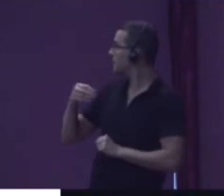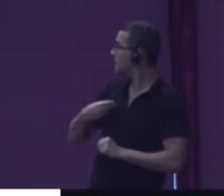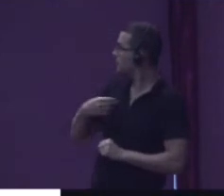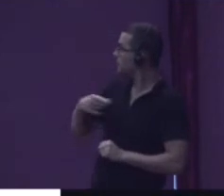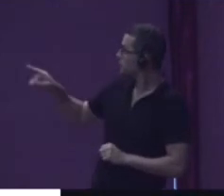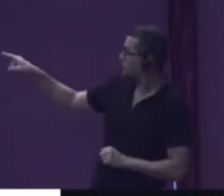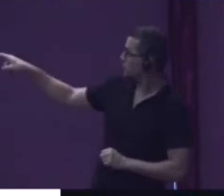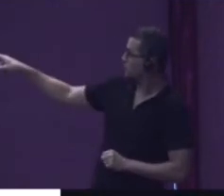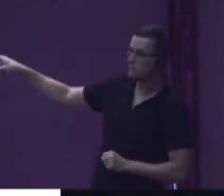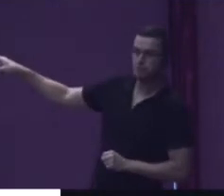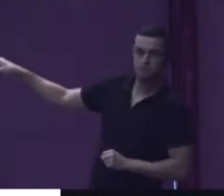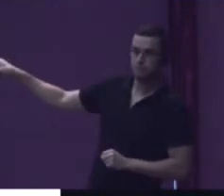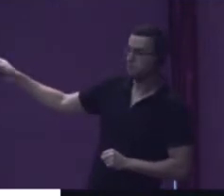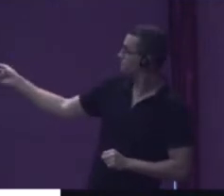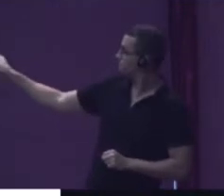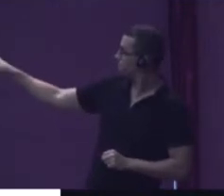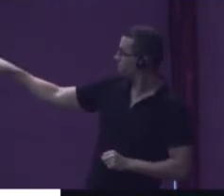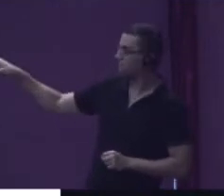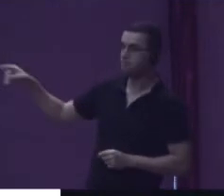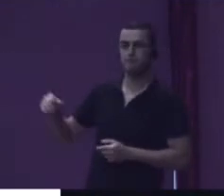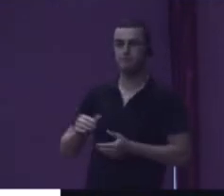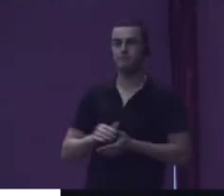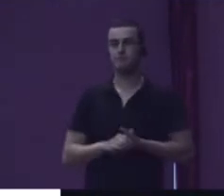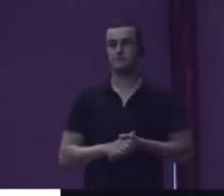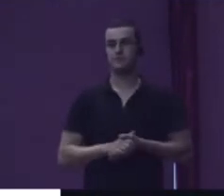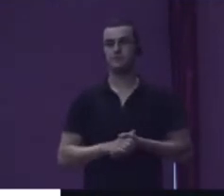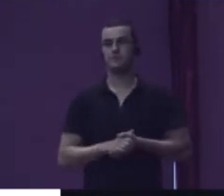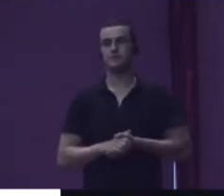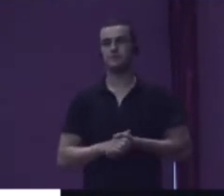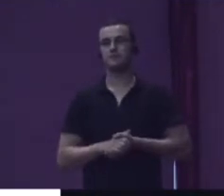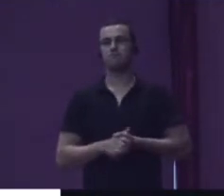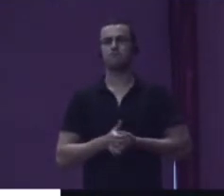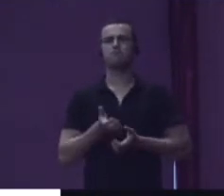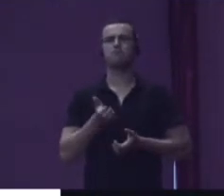Here. And I want you to look at the conditions.